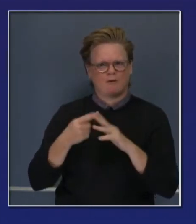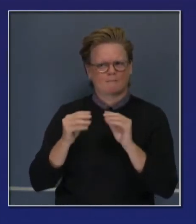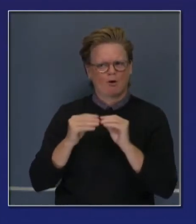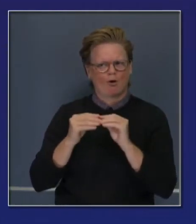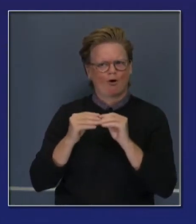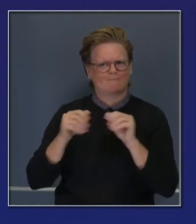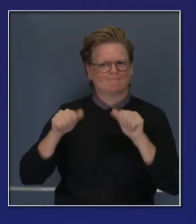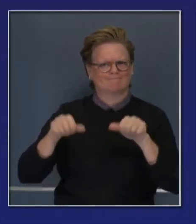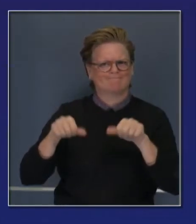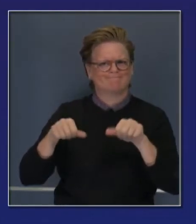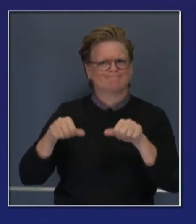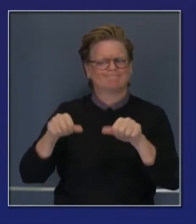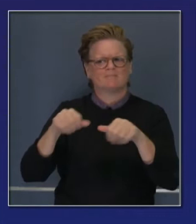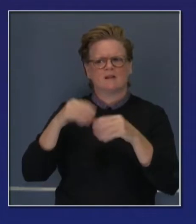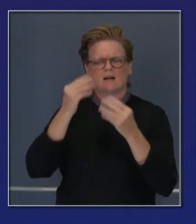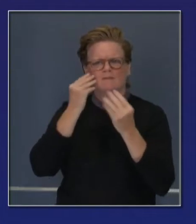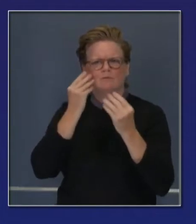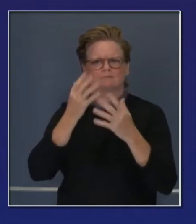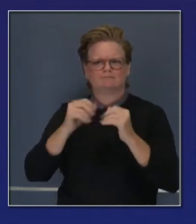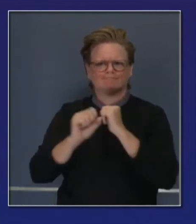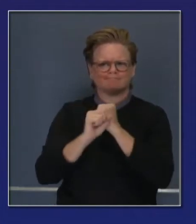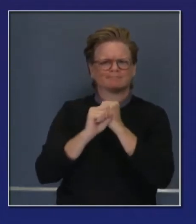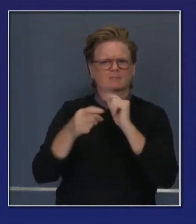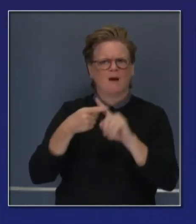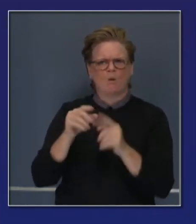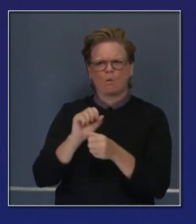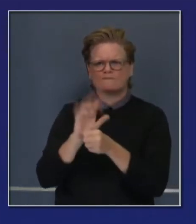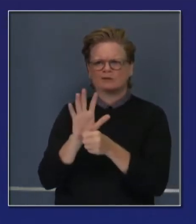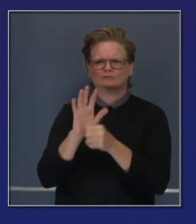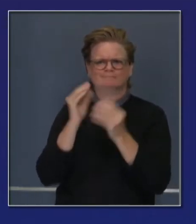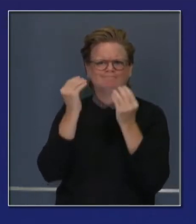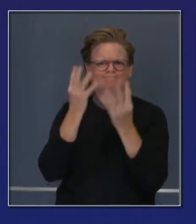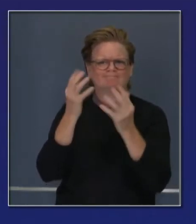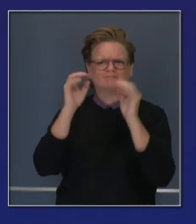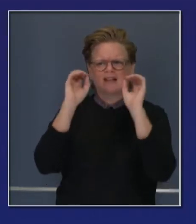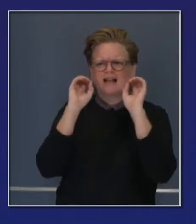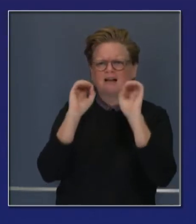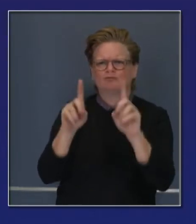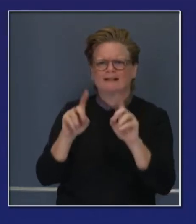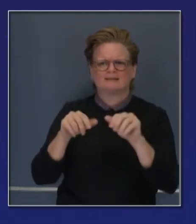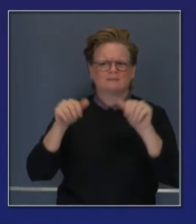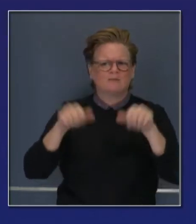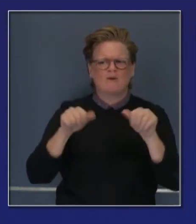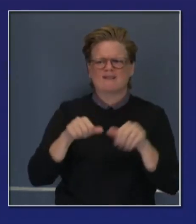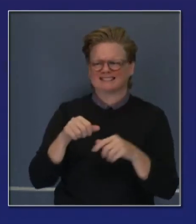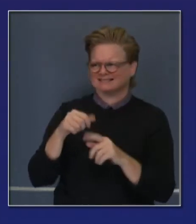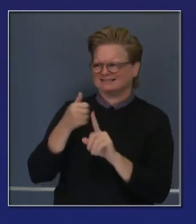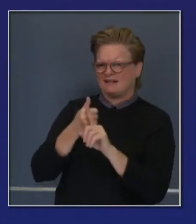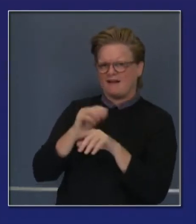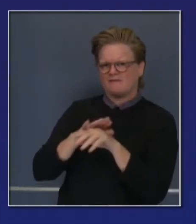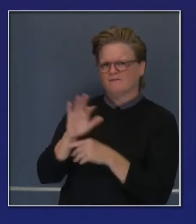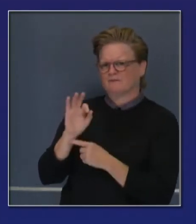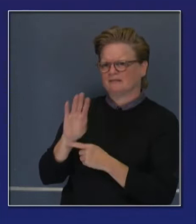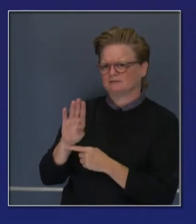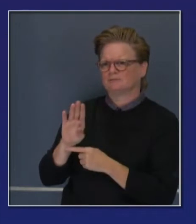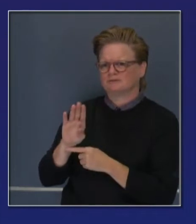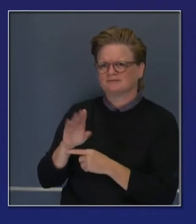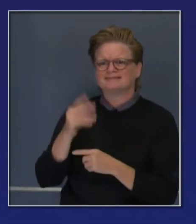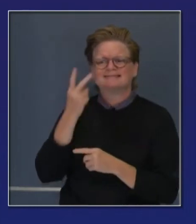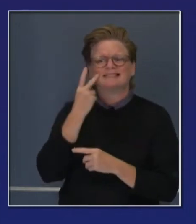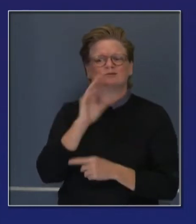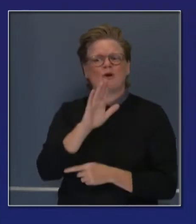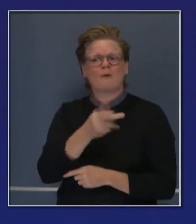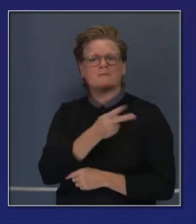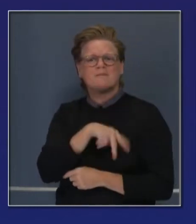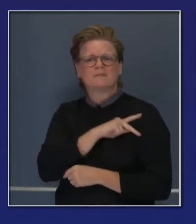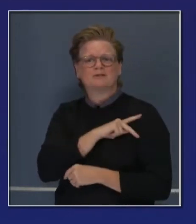more explicit label to update posts that are COVID positive or COVID, rather, 19 related posts that